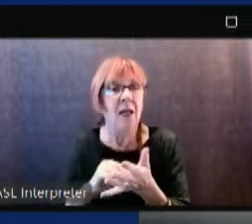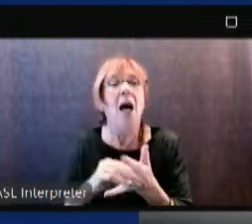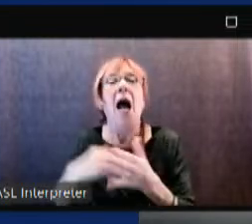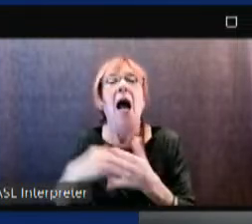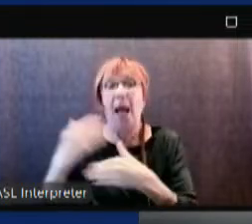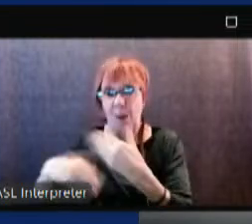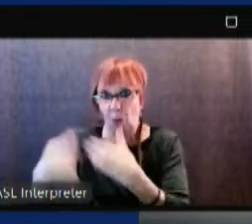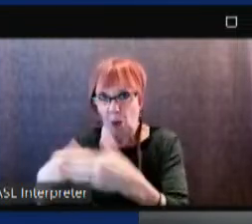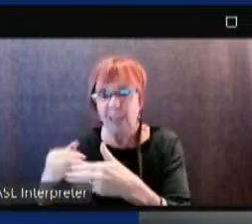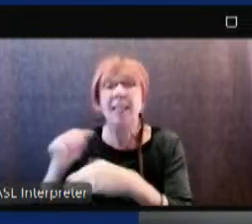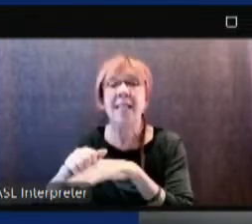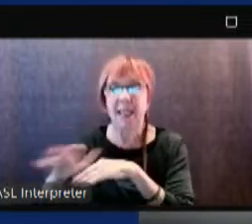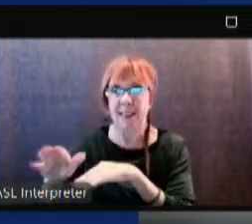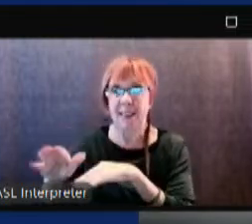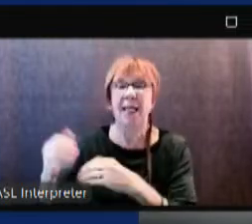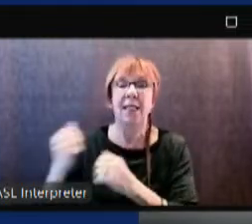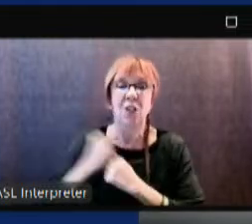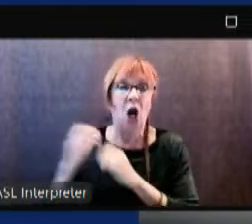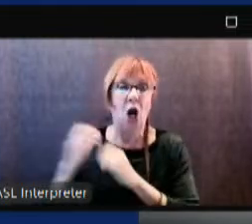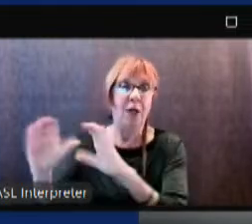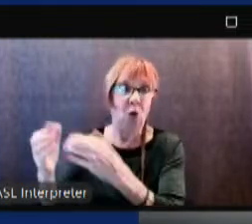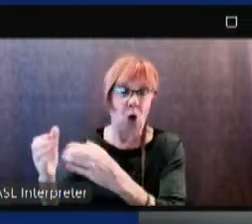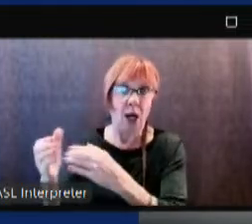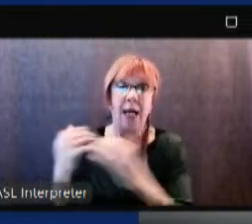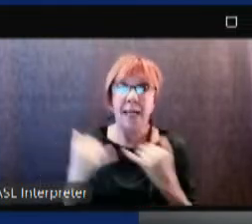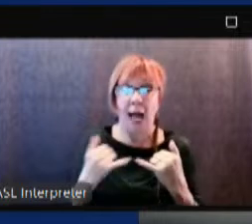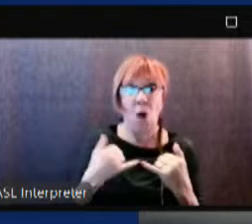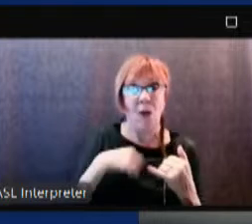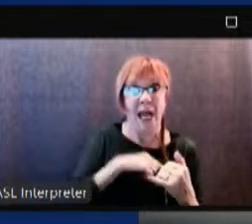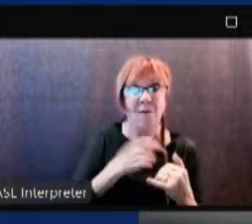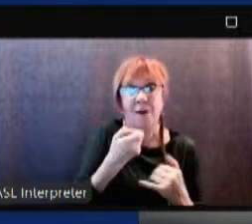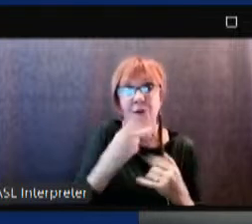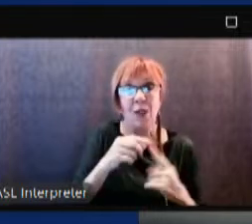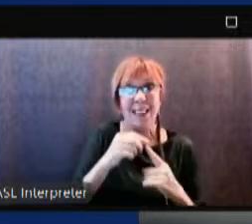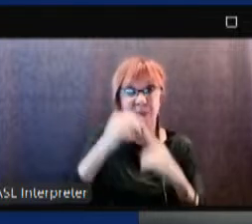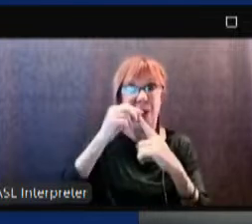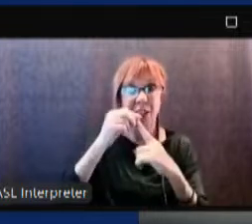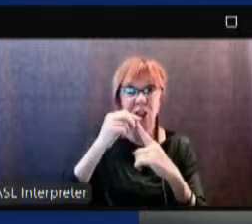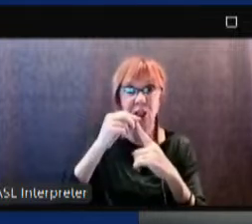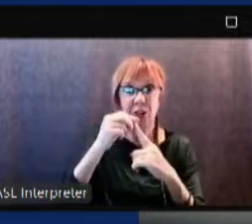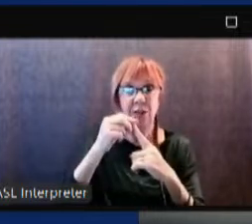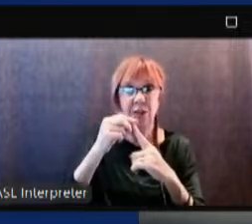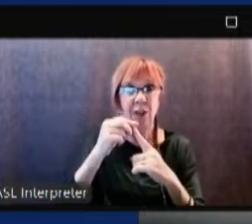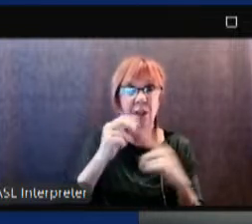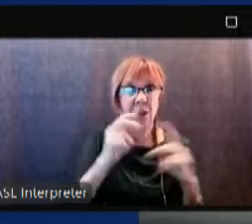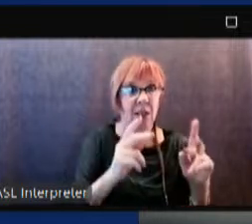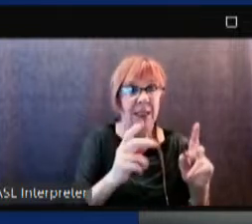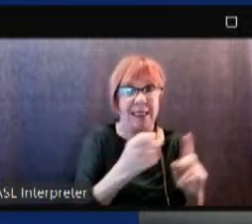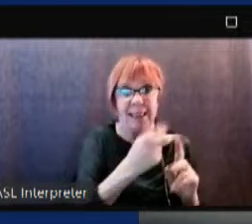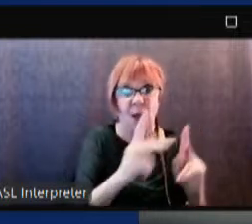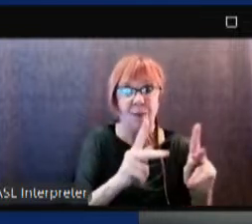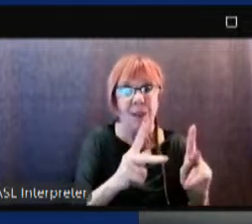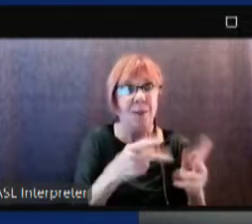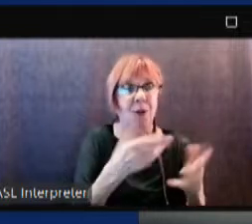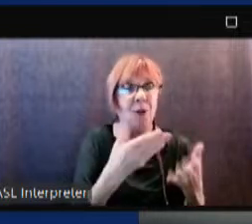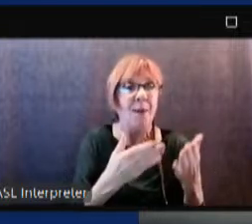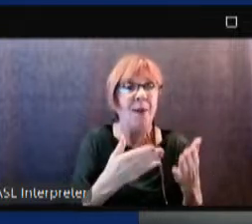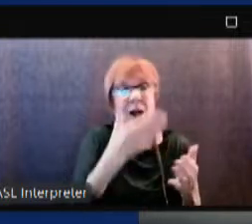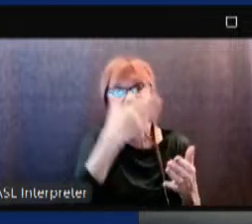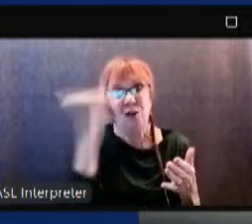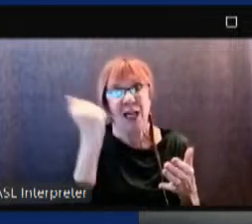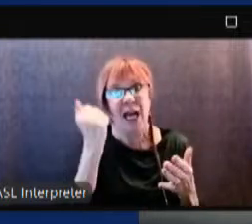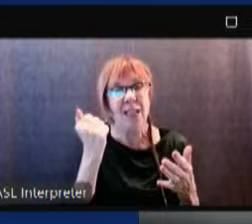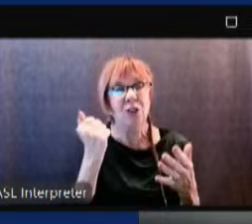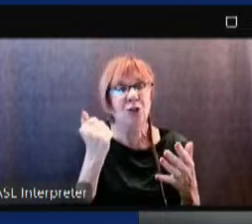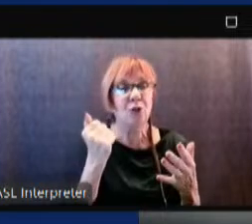over to Army Corps as well. There are specialized cases. You know, some folks, you may have forgot to choose if you want to